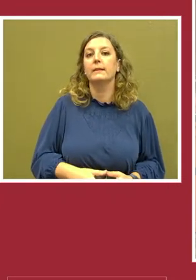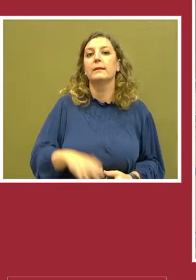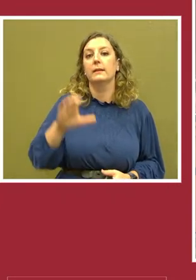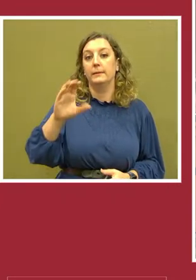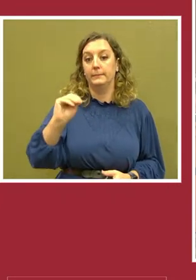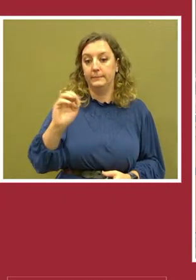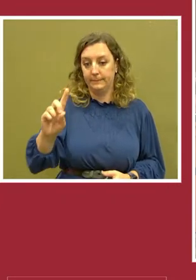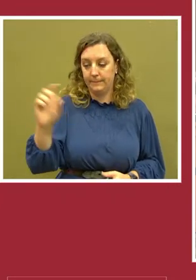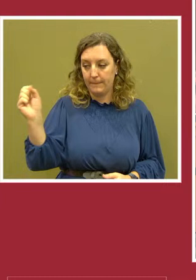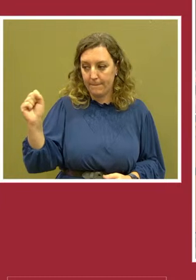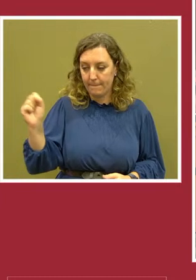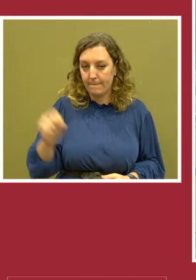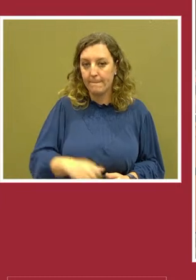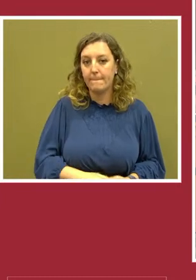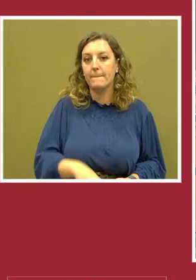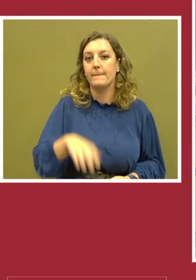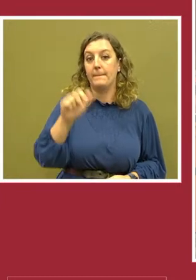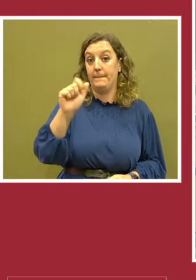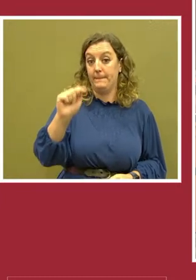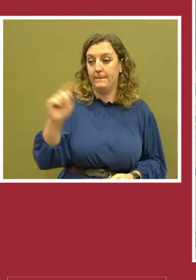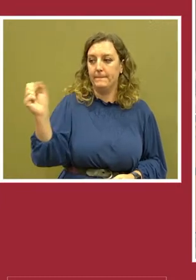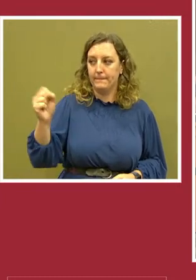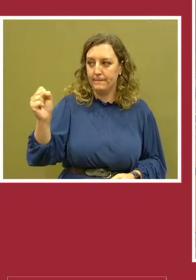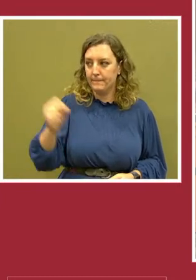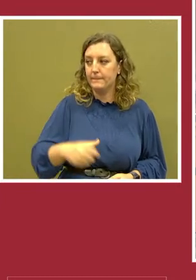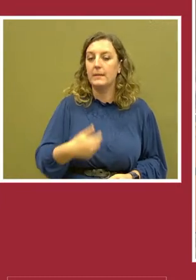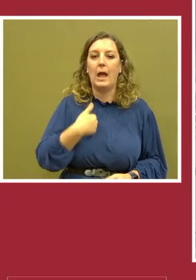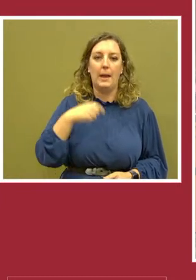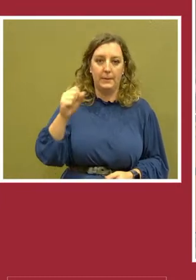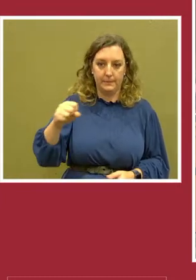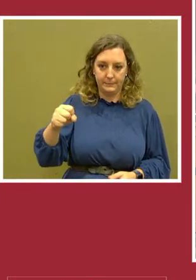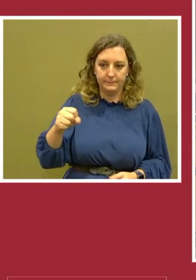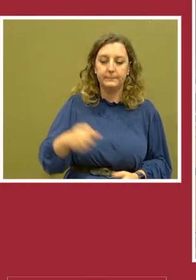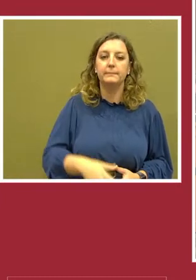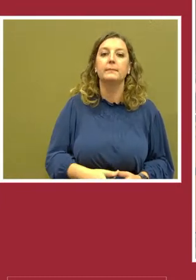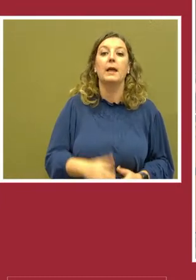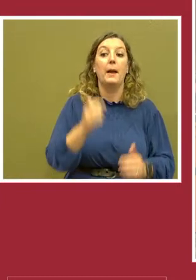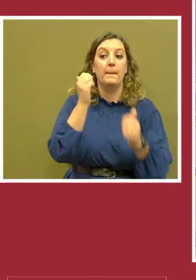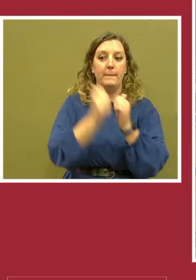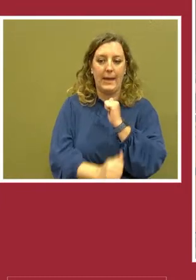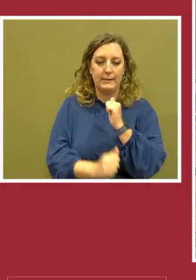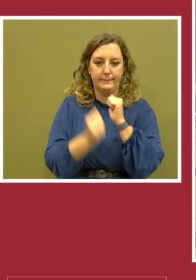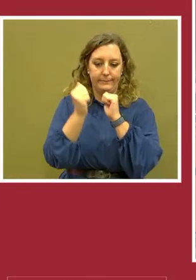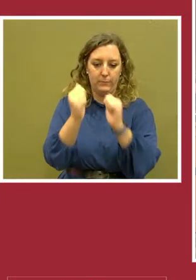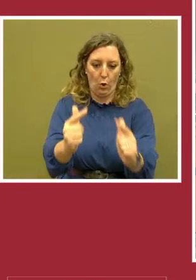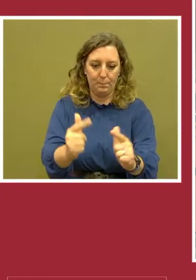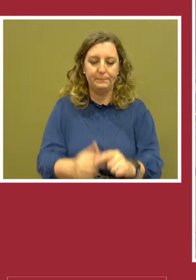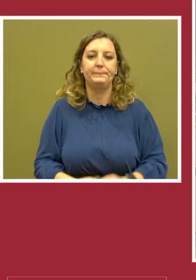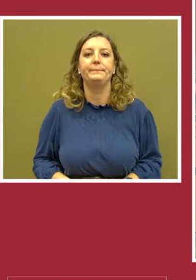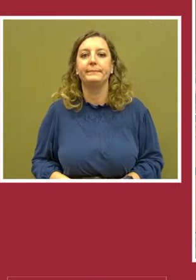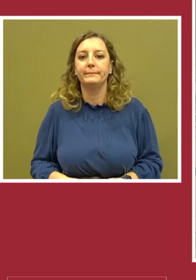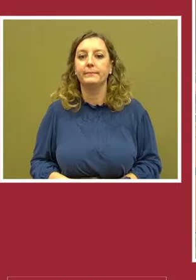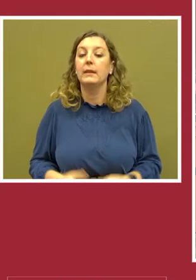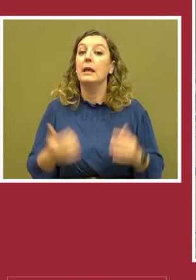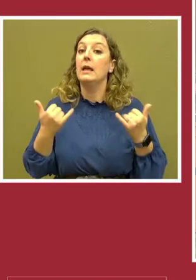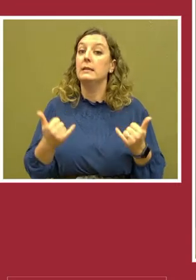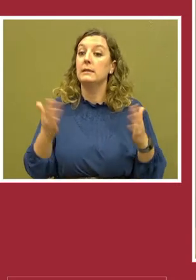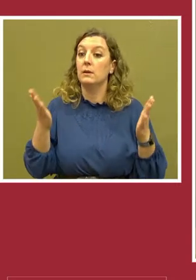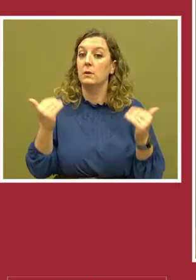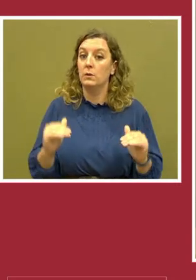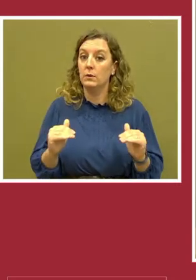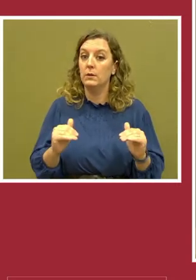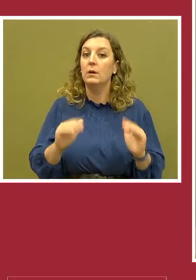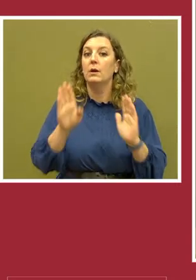McPherson Douglas? Aye. Director Tatum? Aye. And I am an aye. Motion passes unanimously. We'll now move